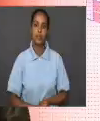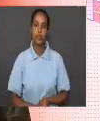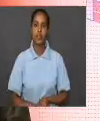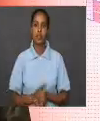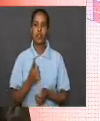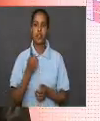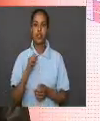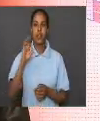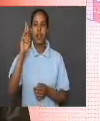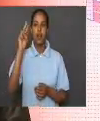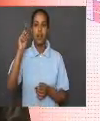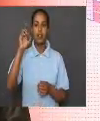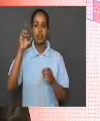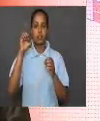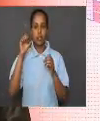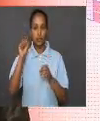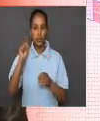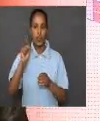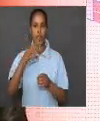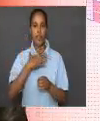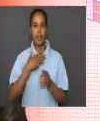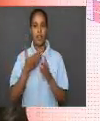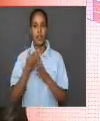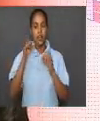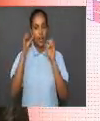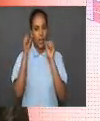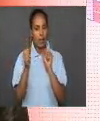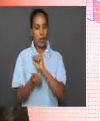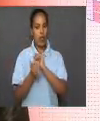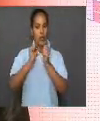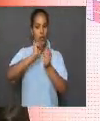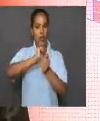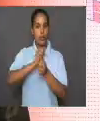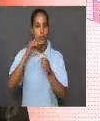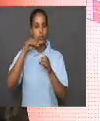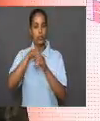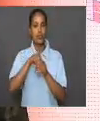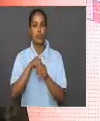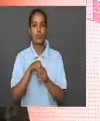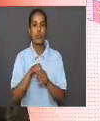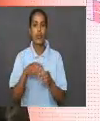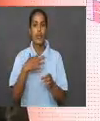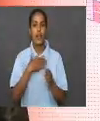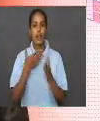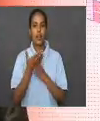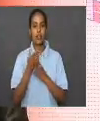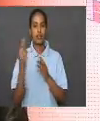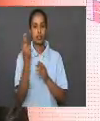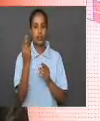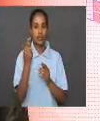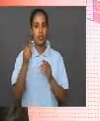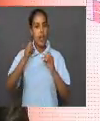The unsaturated fatty acids can be converted into fatty acids using